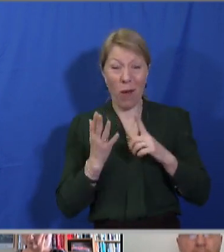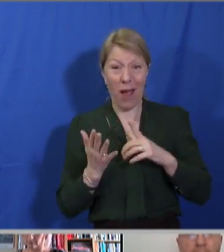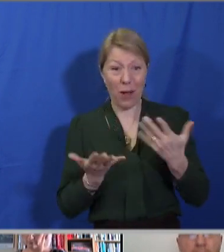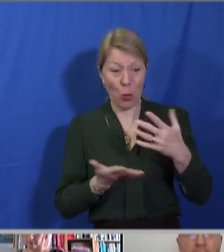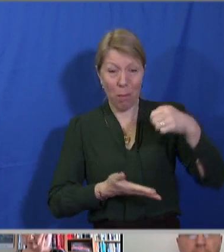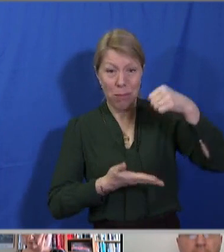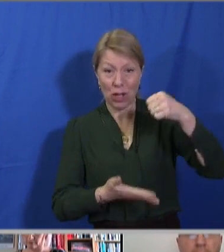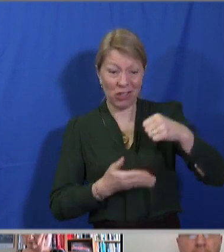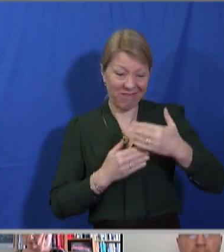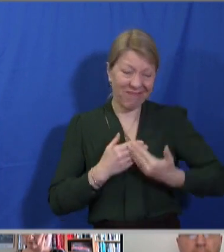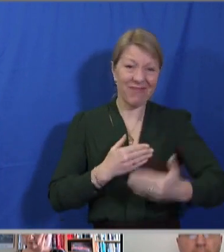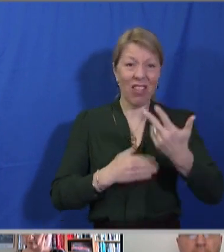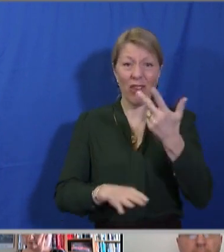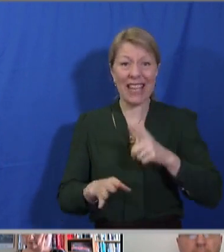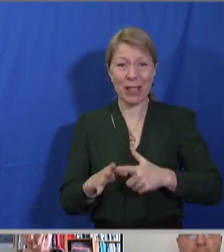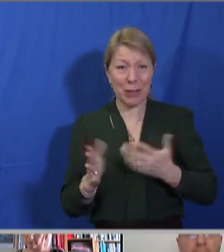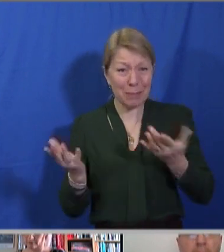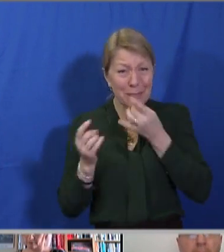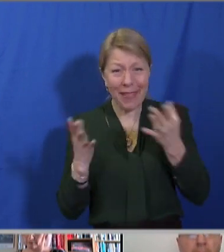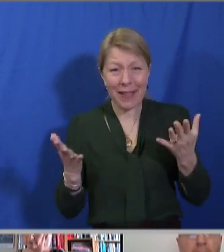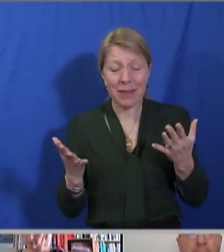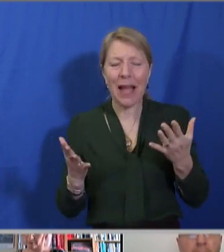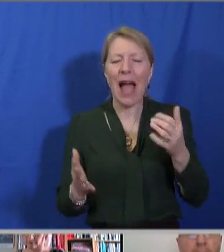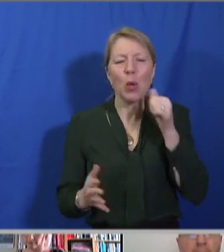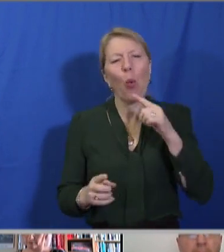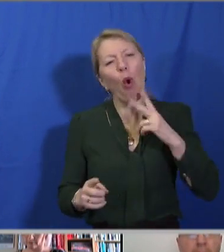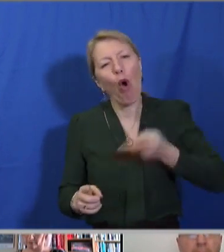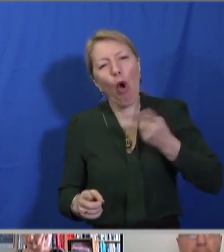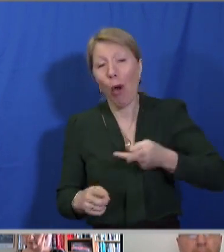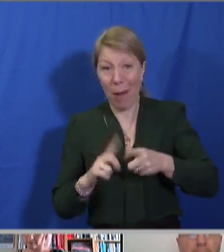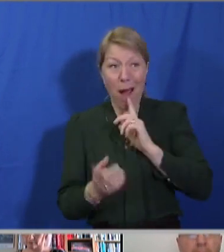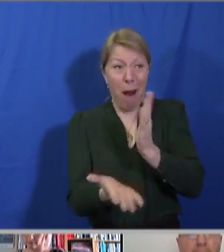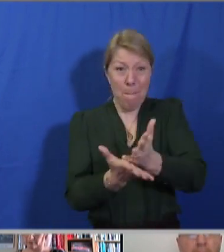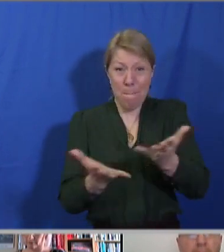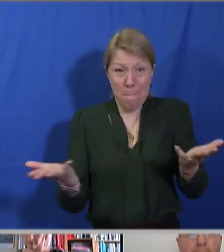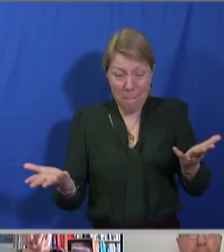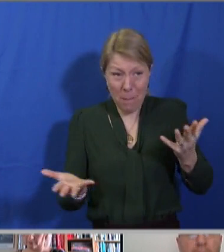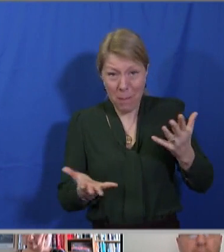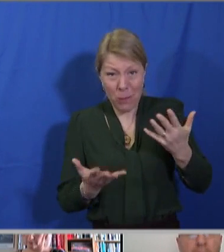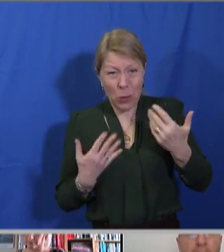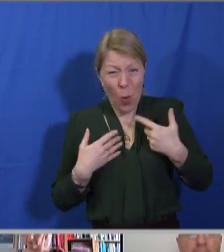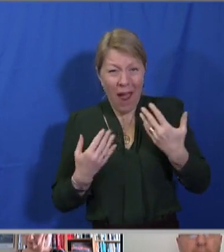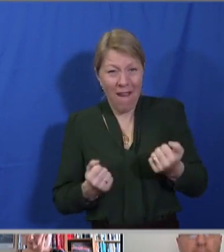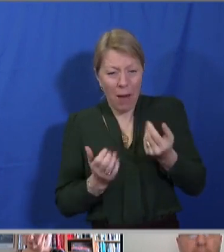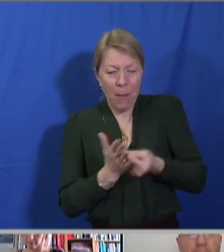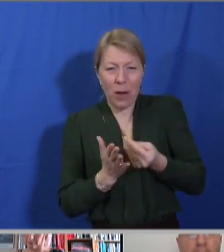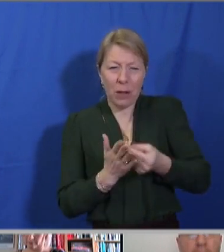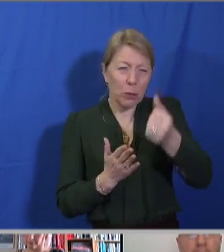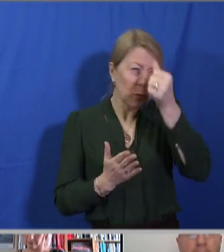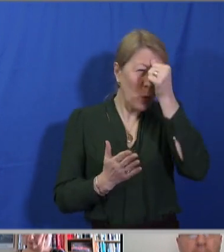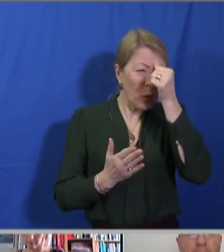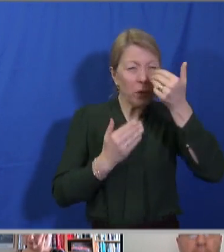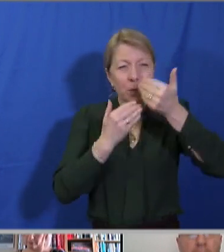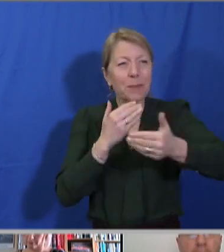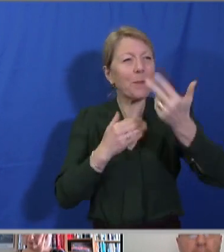The proposals that came forward from the ILF working group were to reopen the fund, which would have cost either 7 or 14